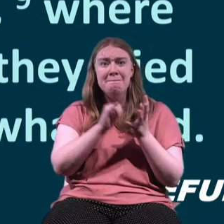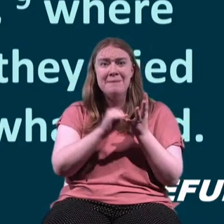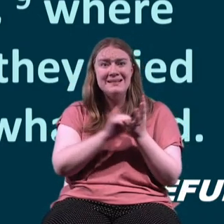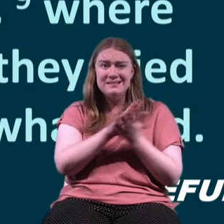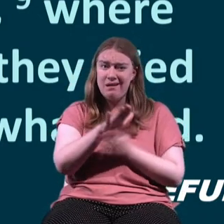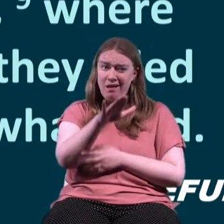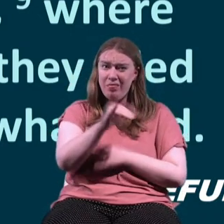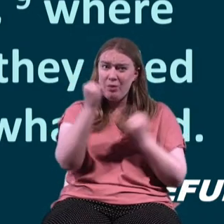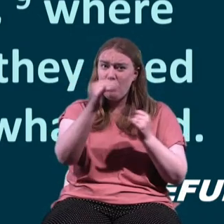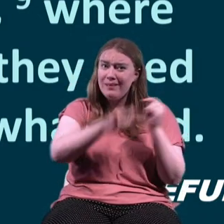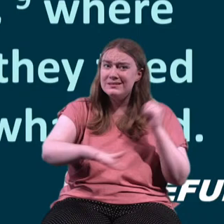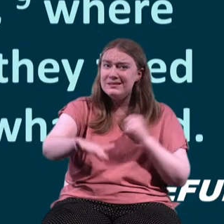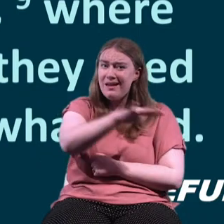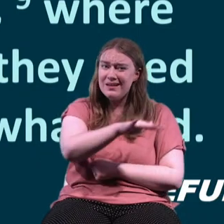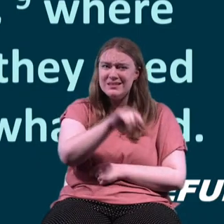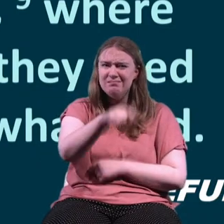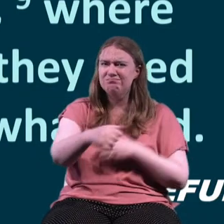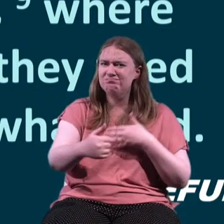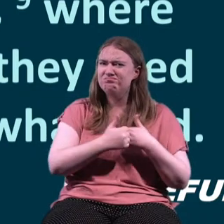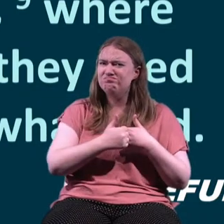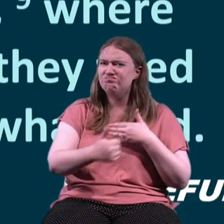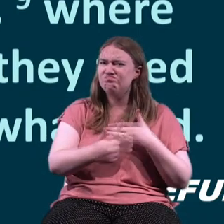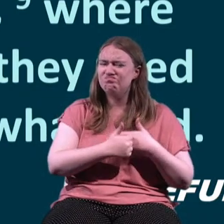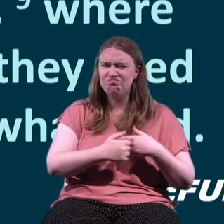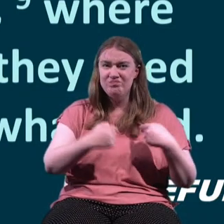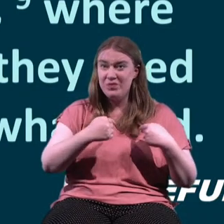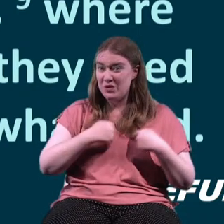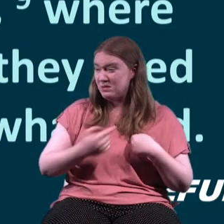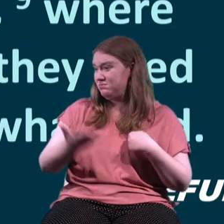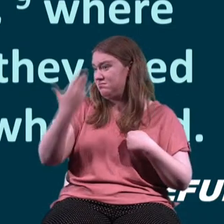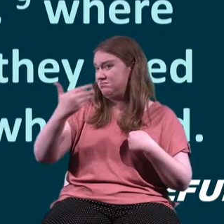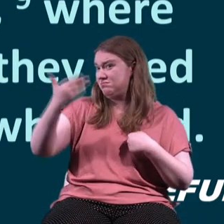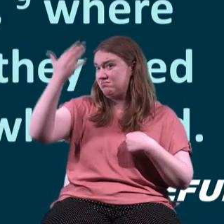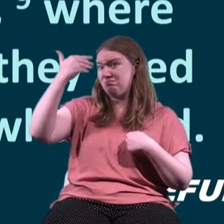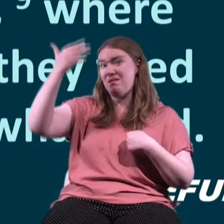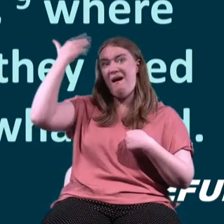the wilderness, where your ancestors tested me.